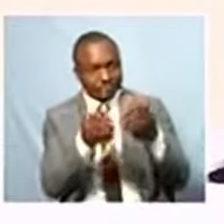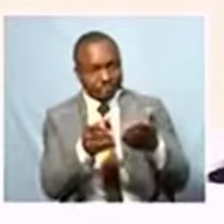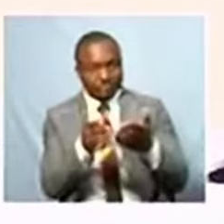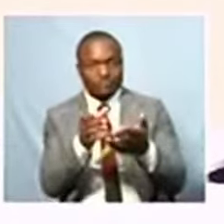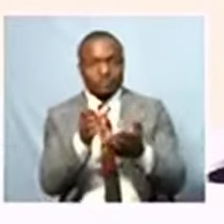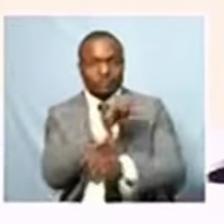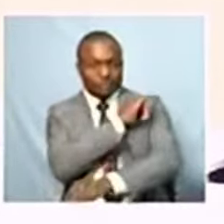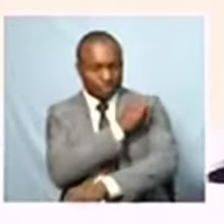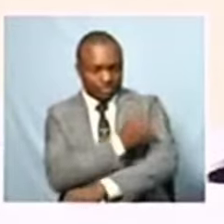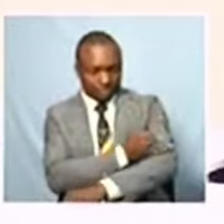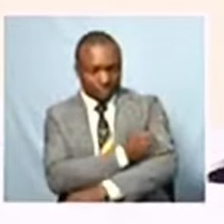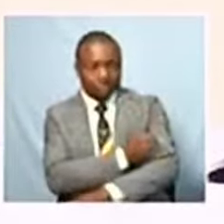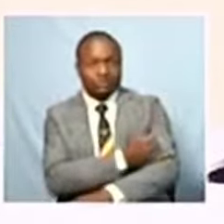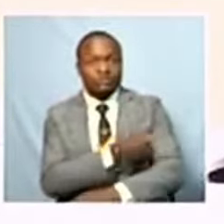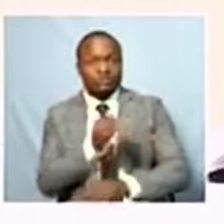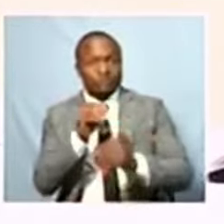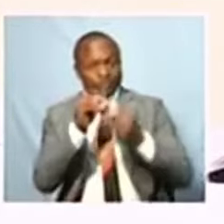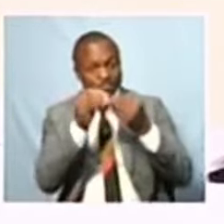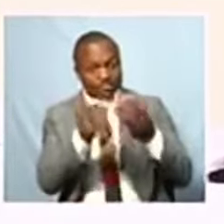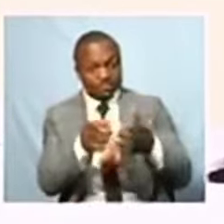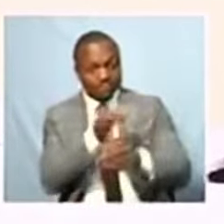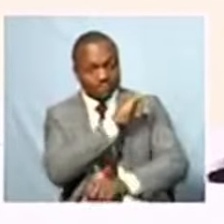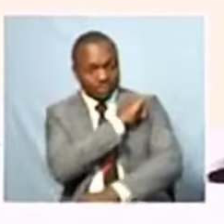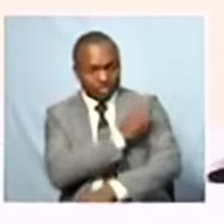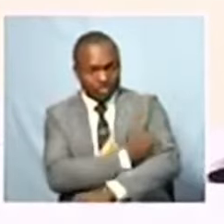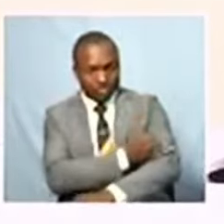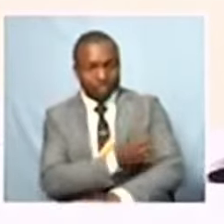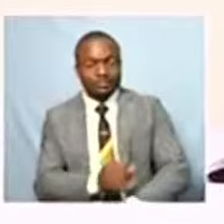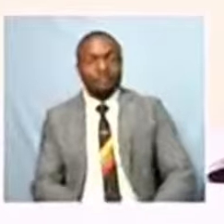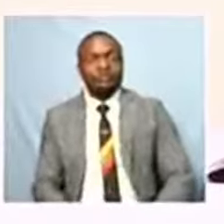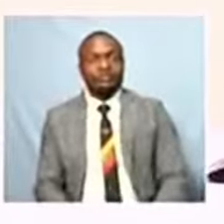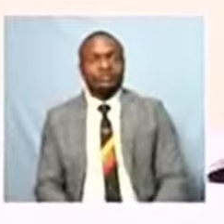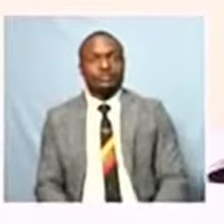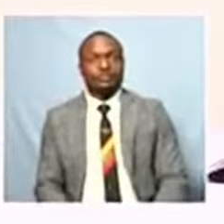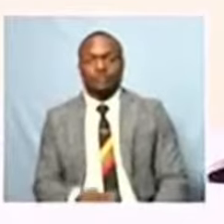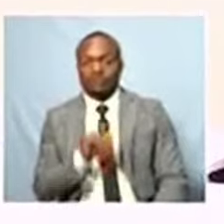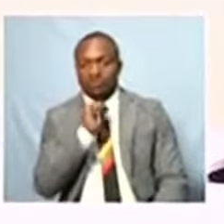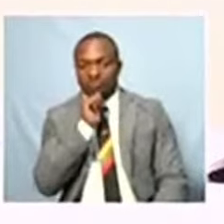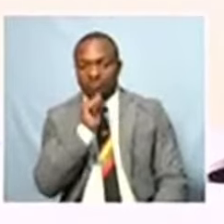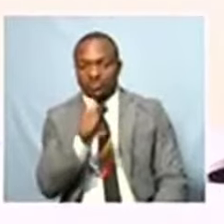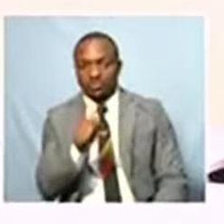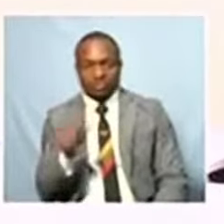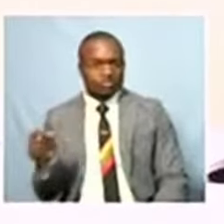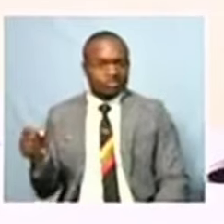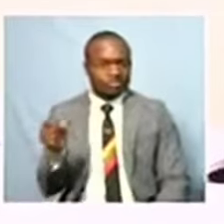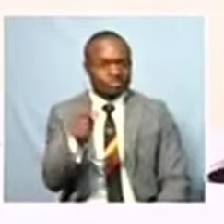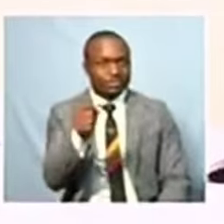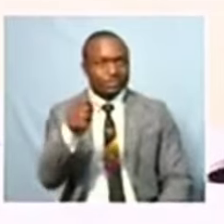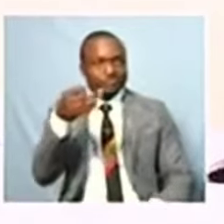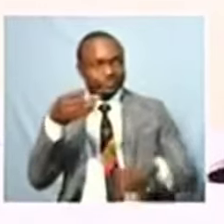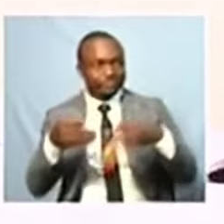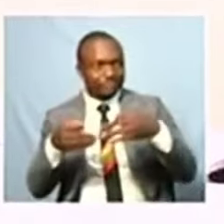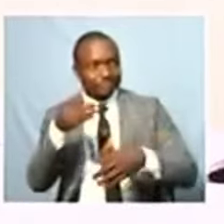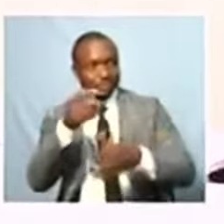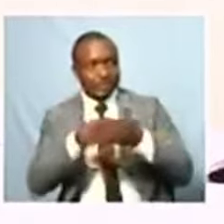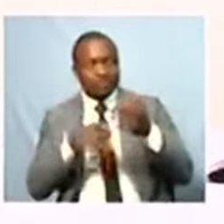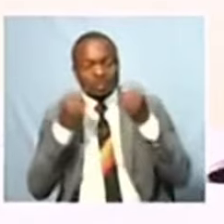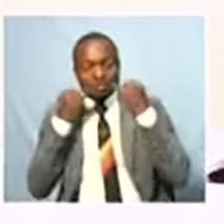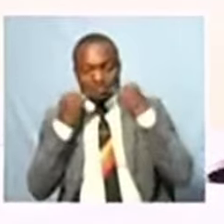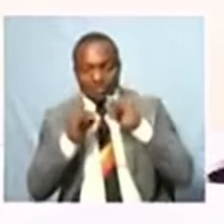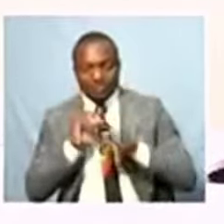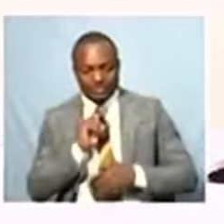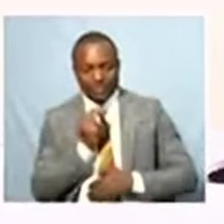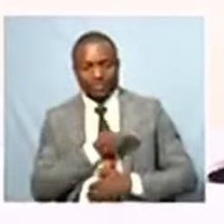12, which gives you the immunity so that you are not taken to court for as long as what you are telling us is the